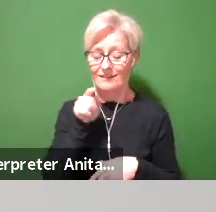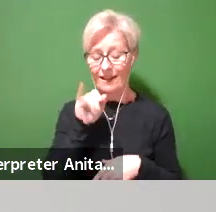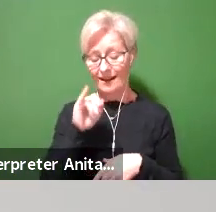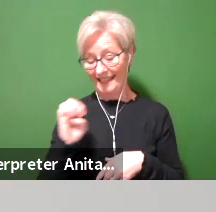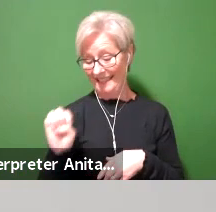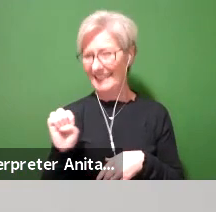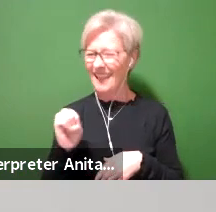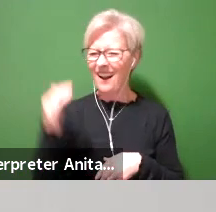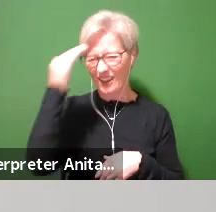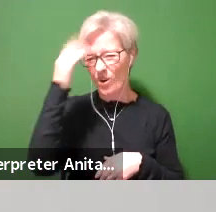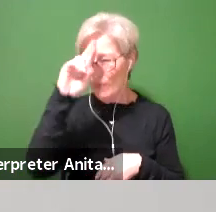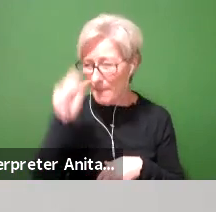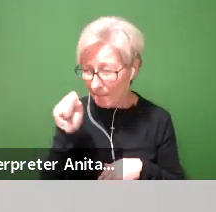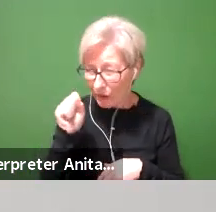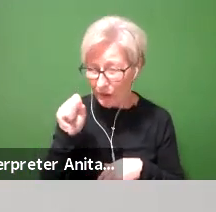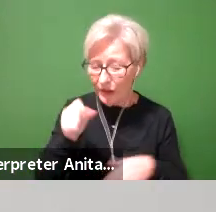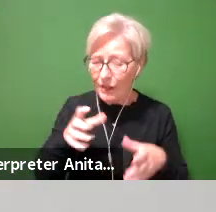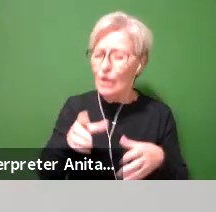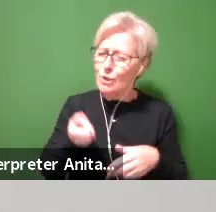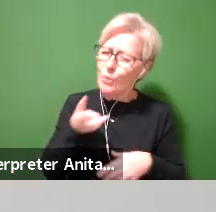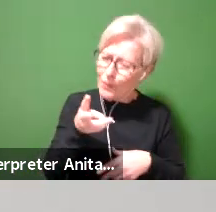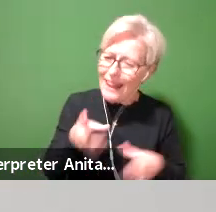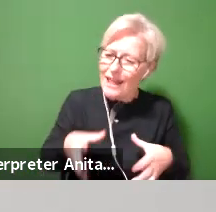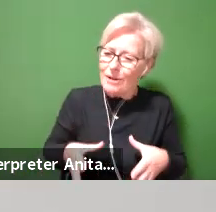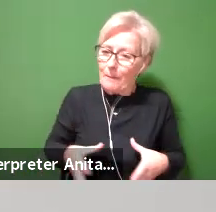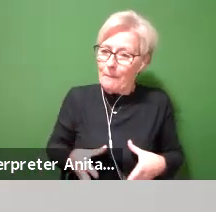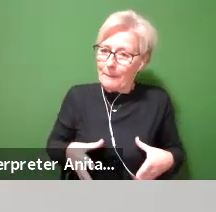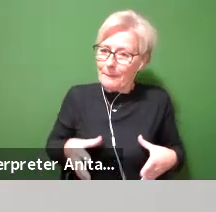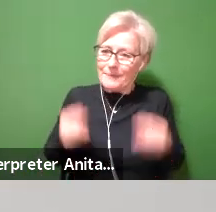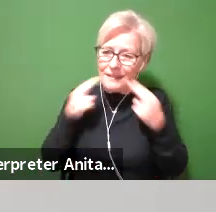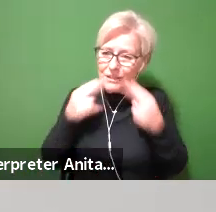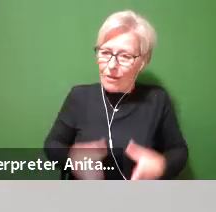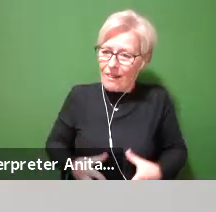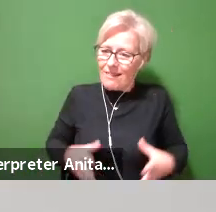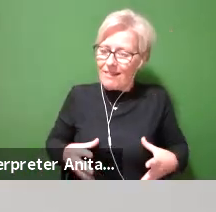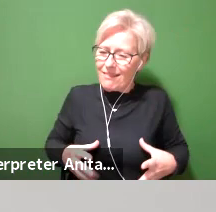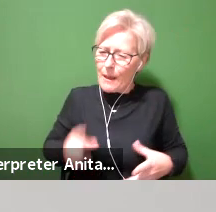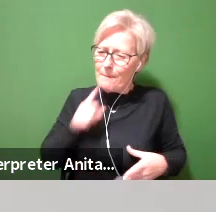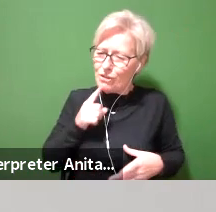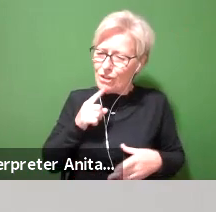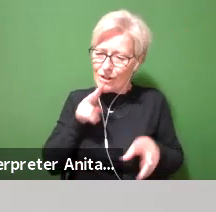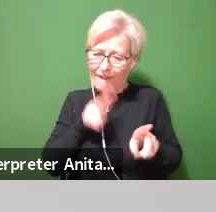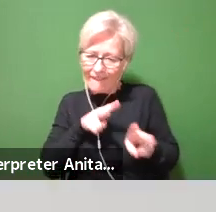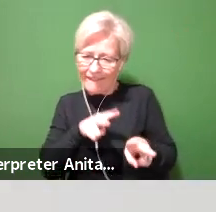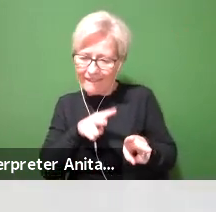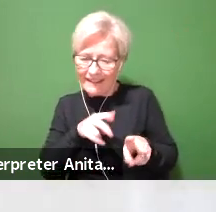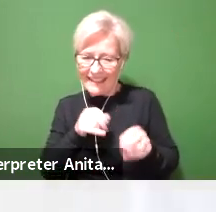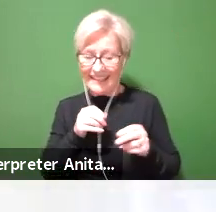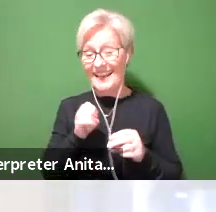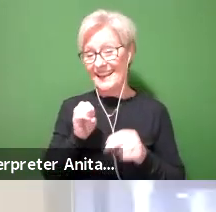probably happen, and it's okay if we keep an eye on it and it's just a little. Even Twiggy disguises her waist these